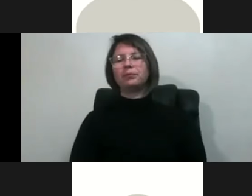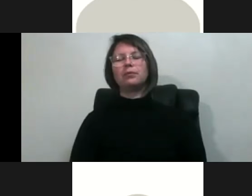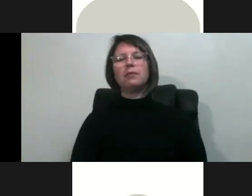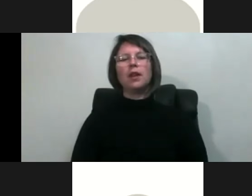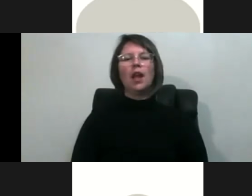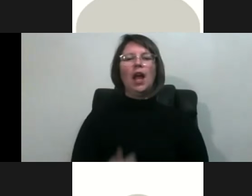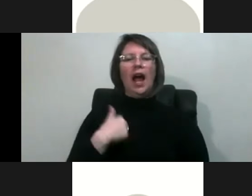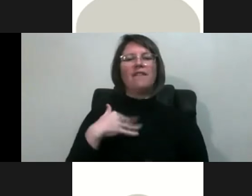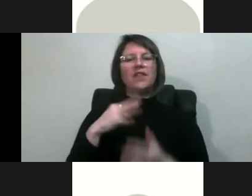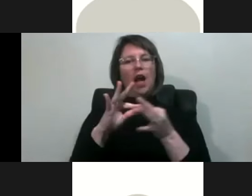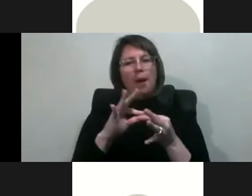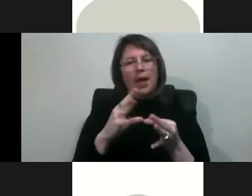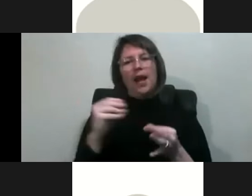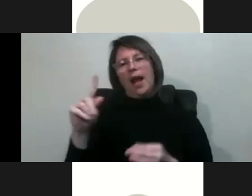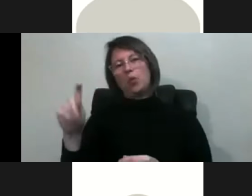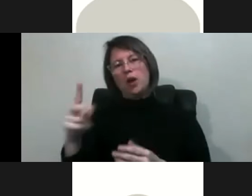I have a comment and a question.